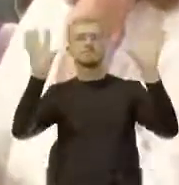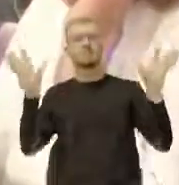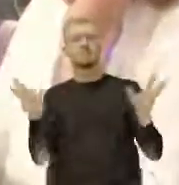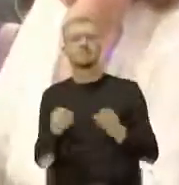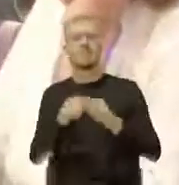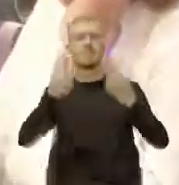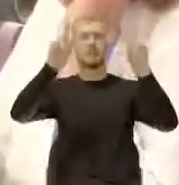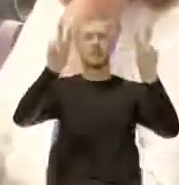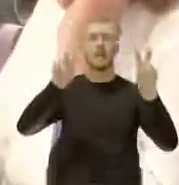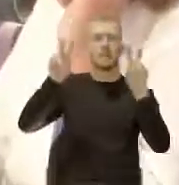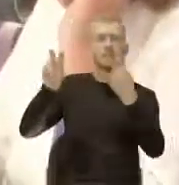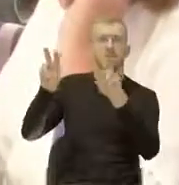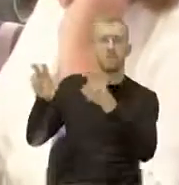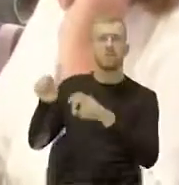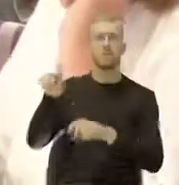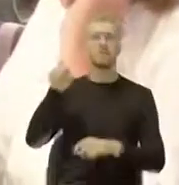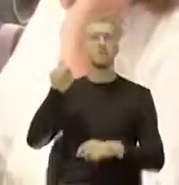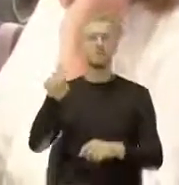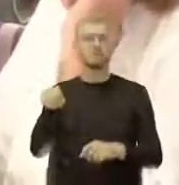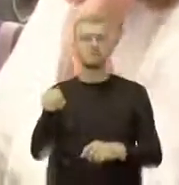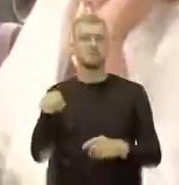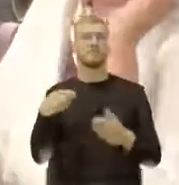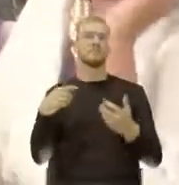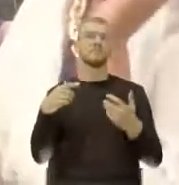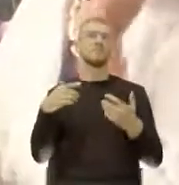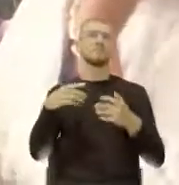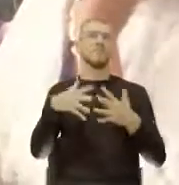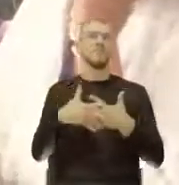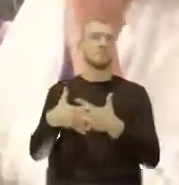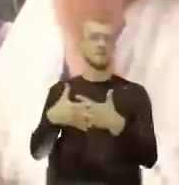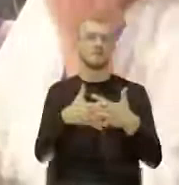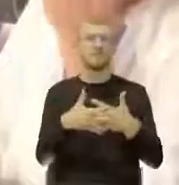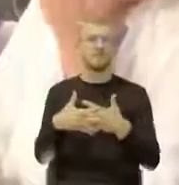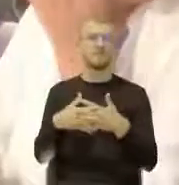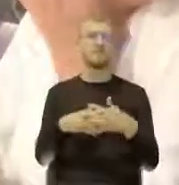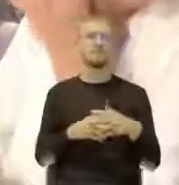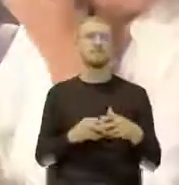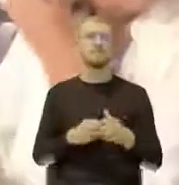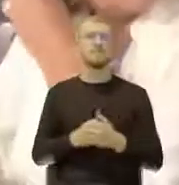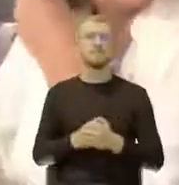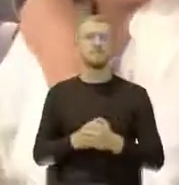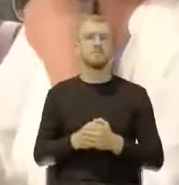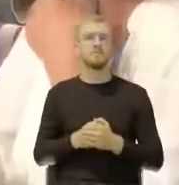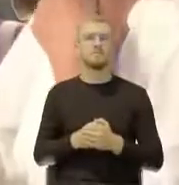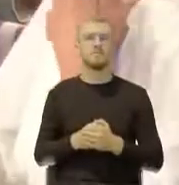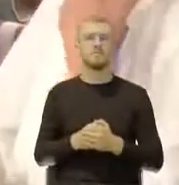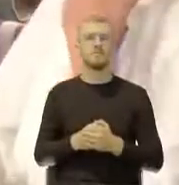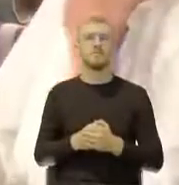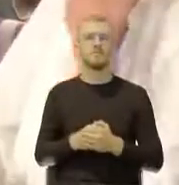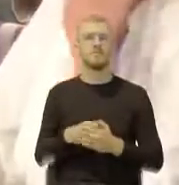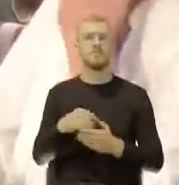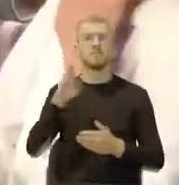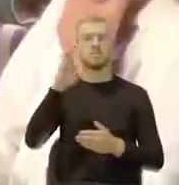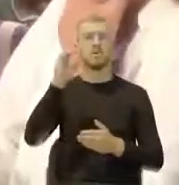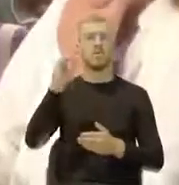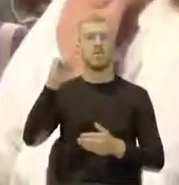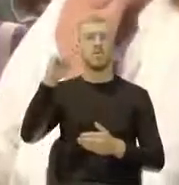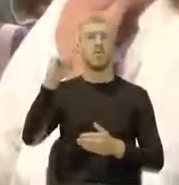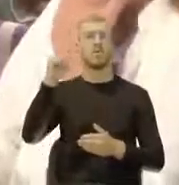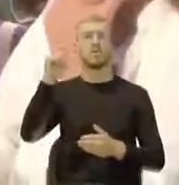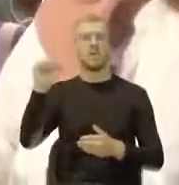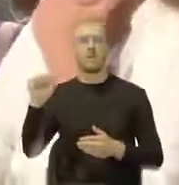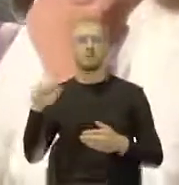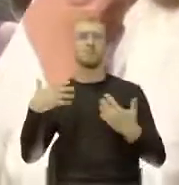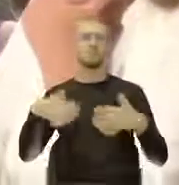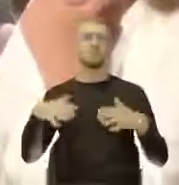local government in general, and municipal governments in Colombia are fair enough